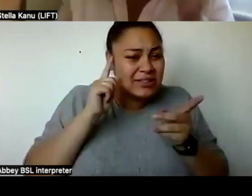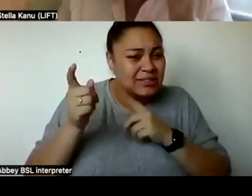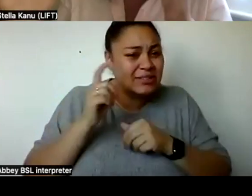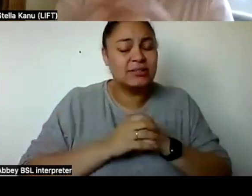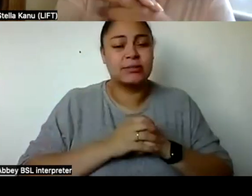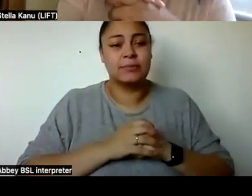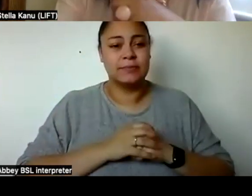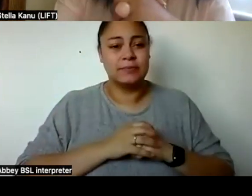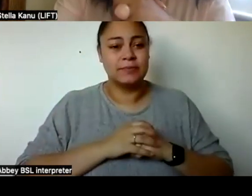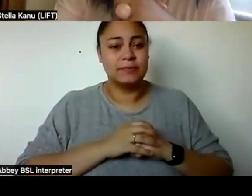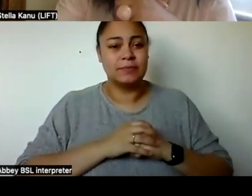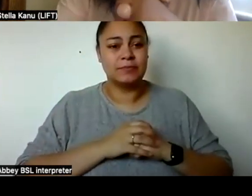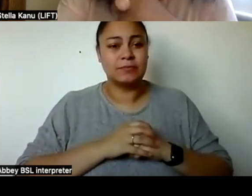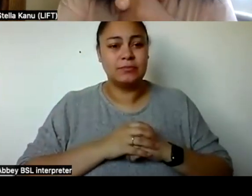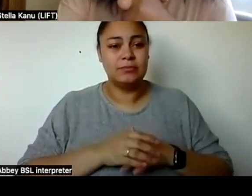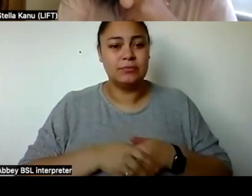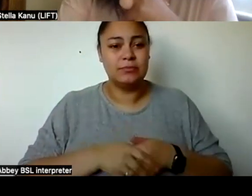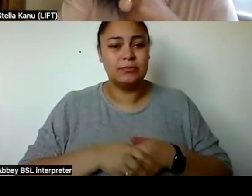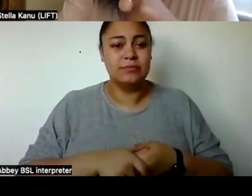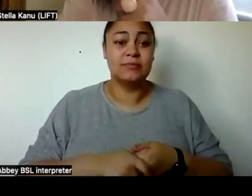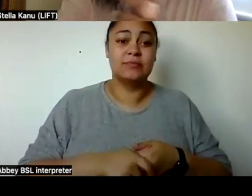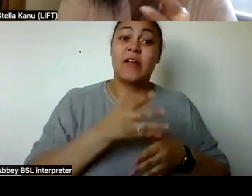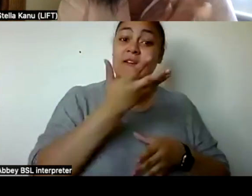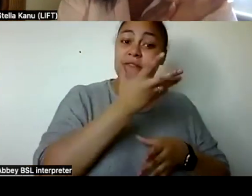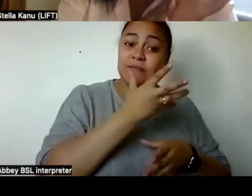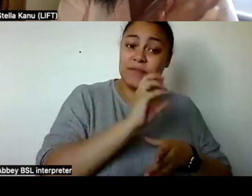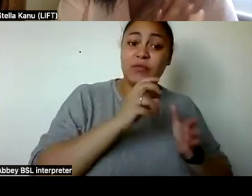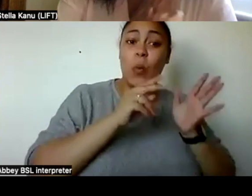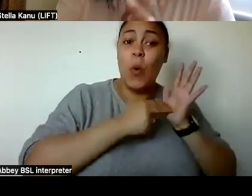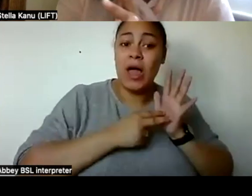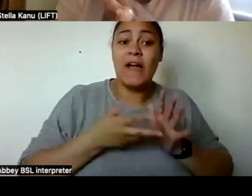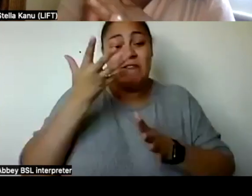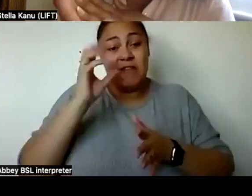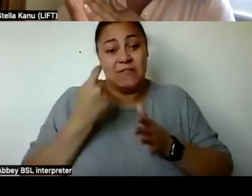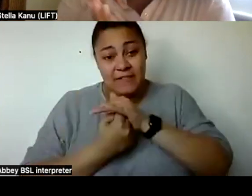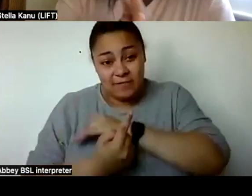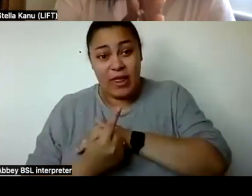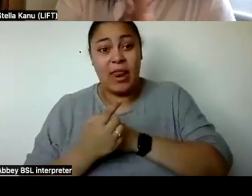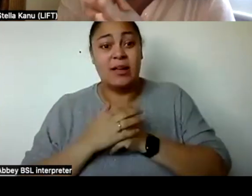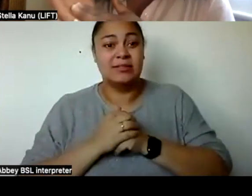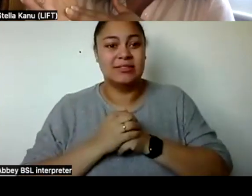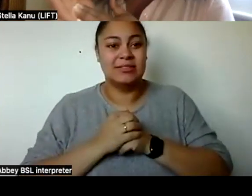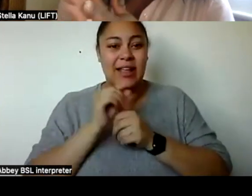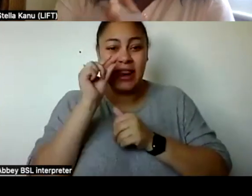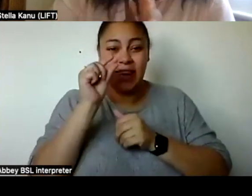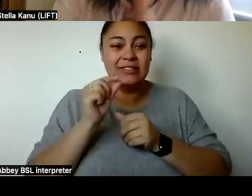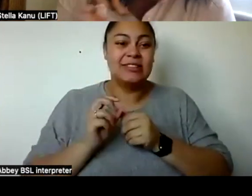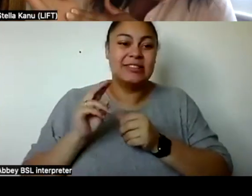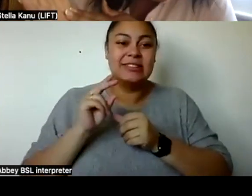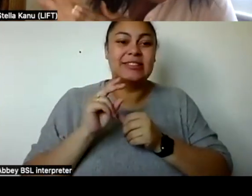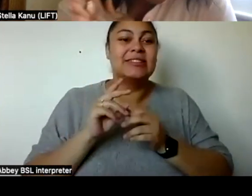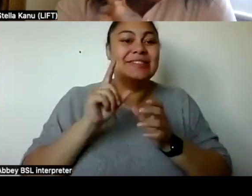50 organizations and 50 freelancers has been really, really valuable. So that's kind of a little snapshot into where we've